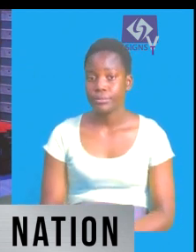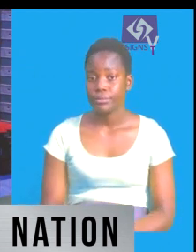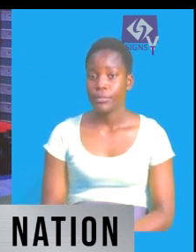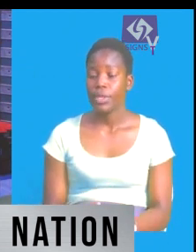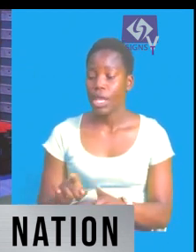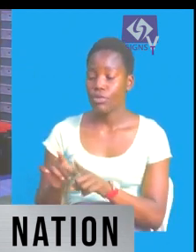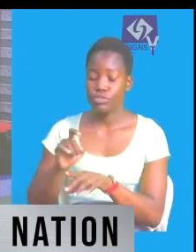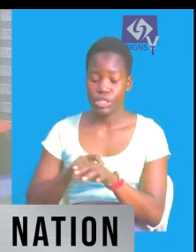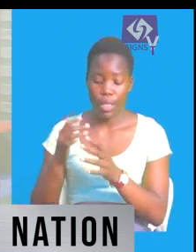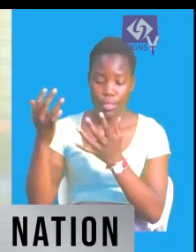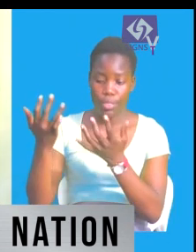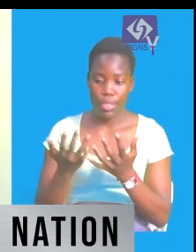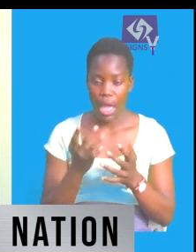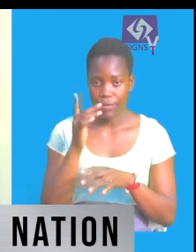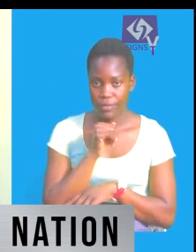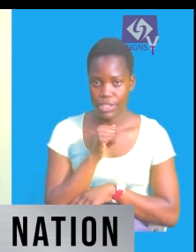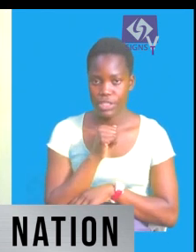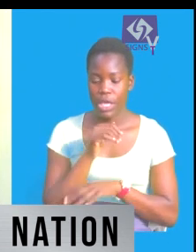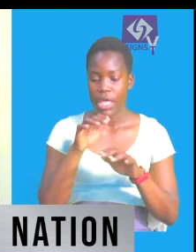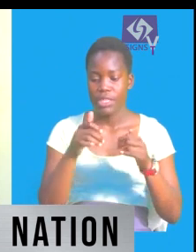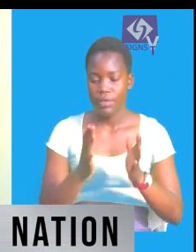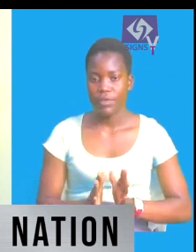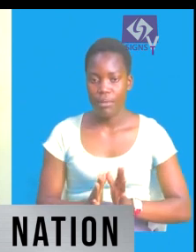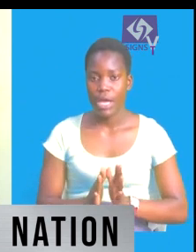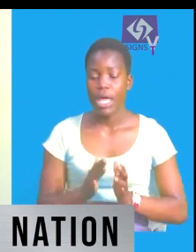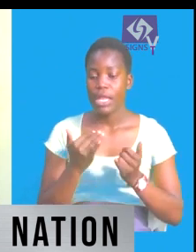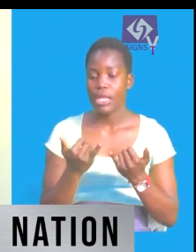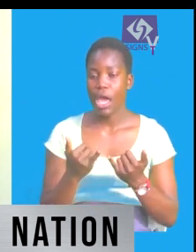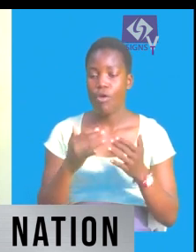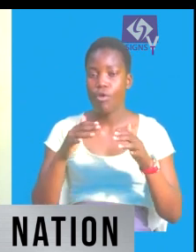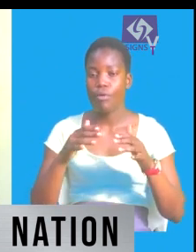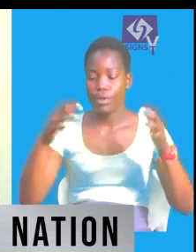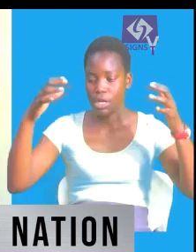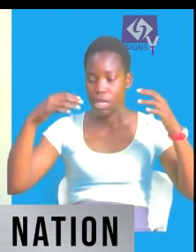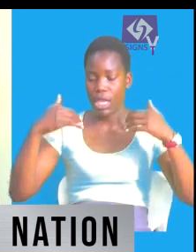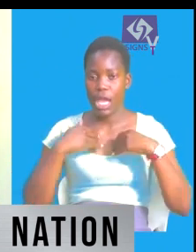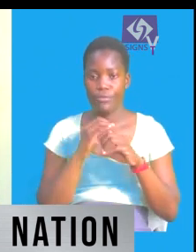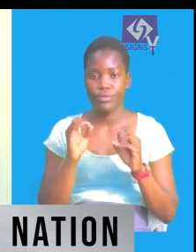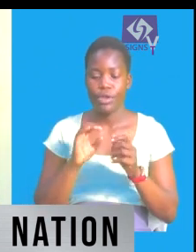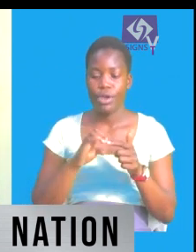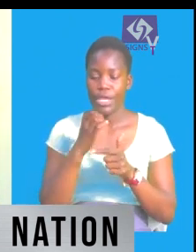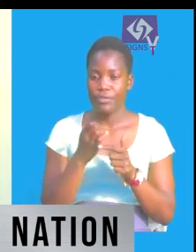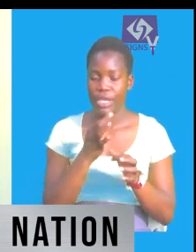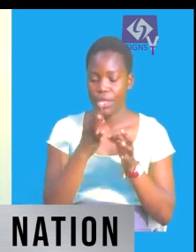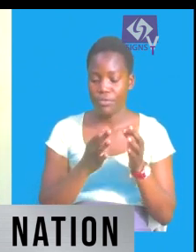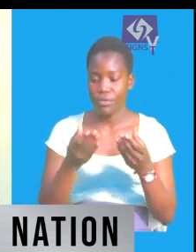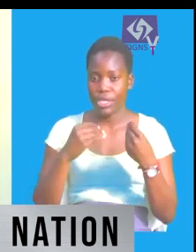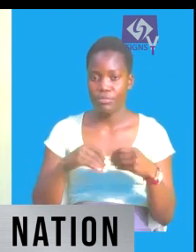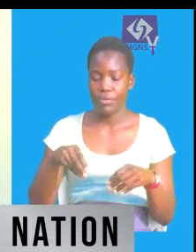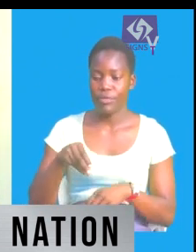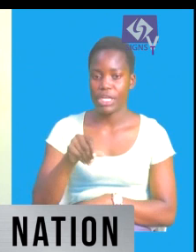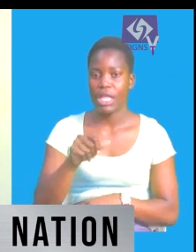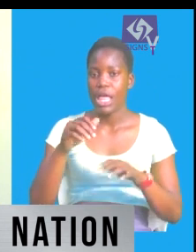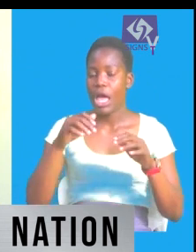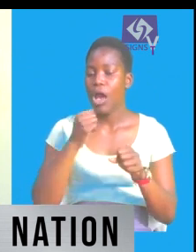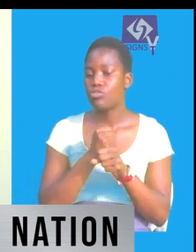it's coming, the farmer, like right now there is no rain. Even if you give me subsidized fertilizer,